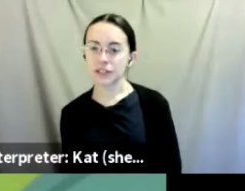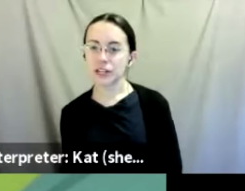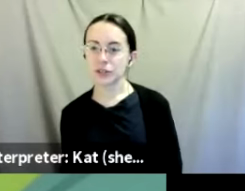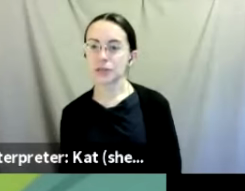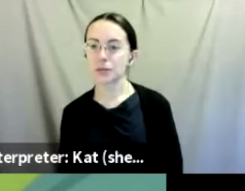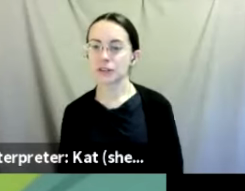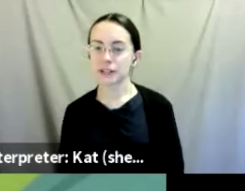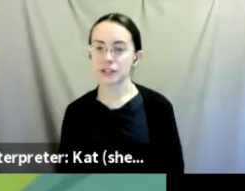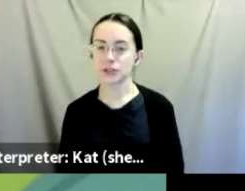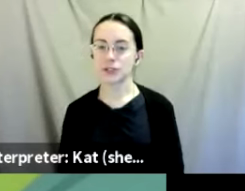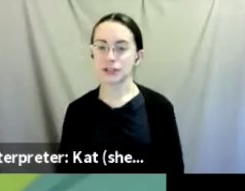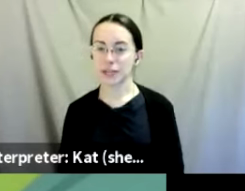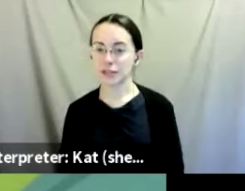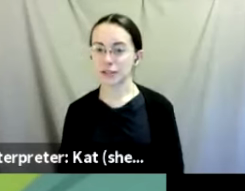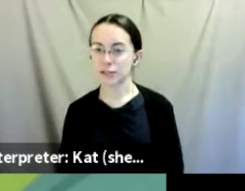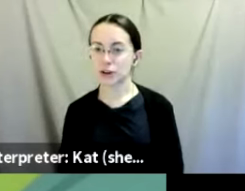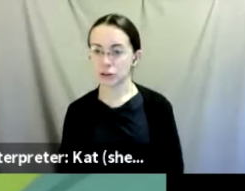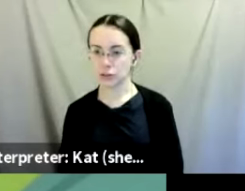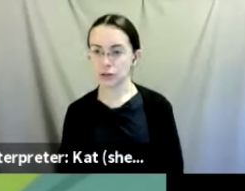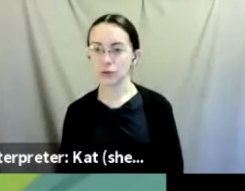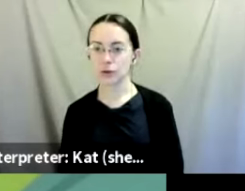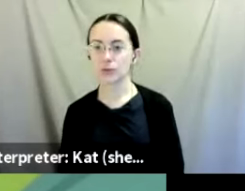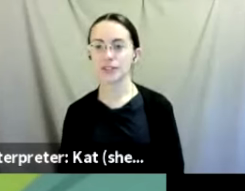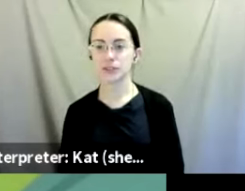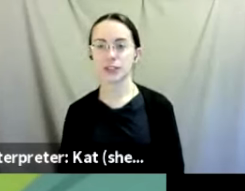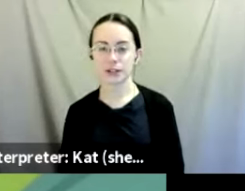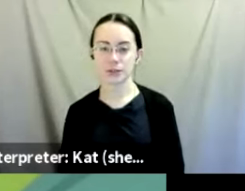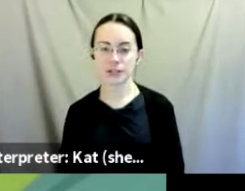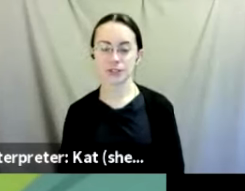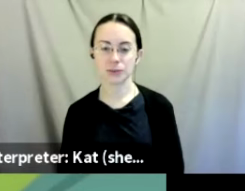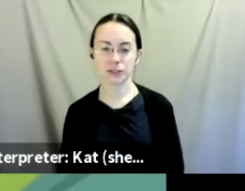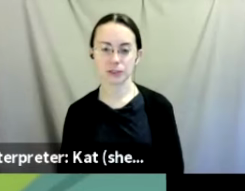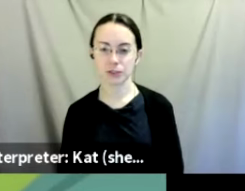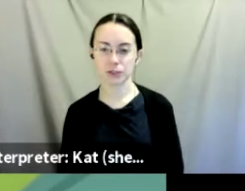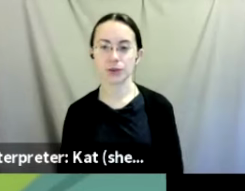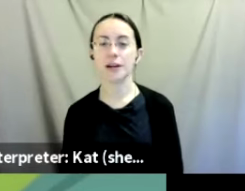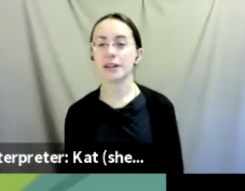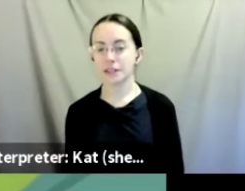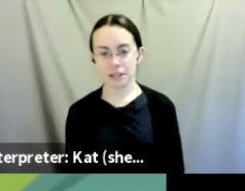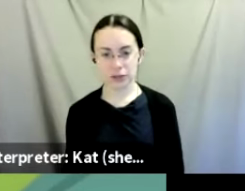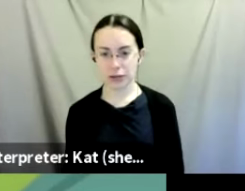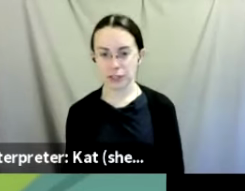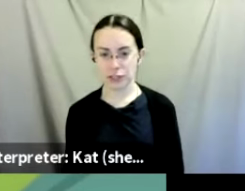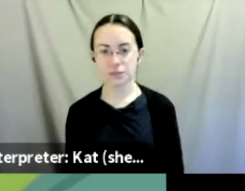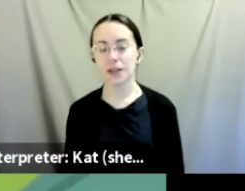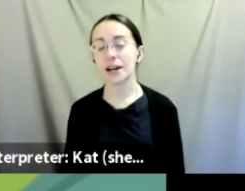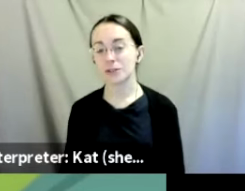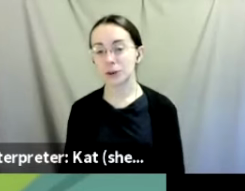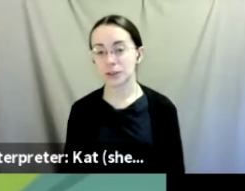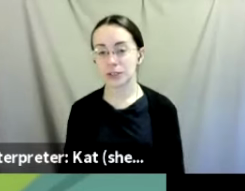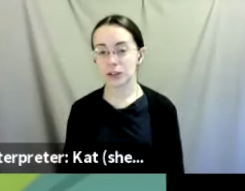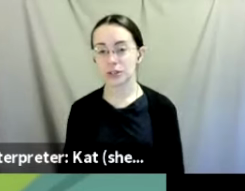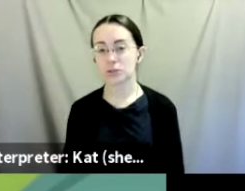Is there education being provided to deaf males also, or research on their experiences with doctors also? That is a great question.